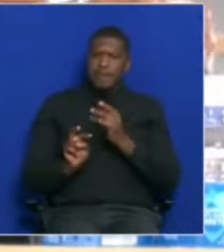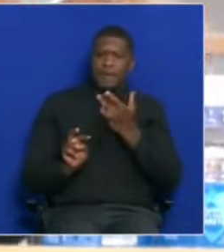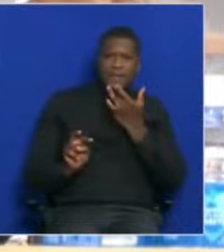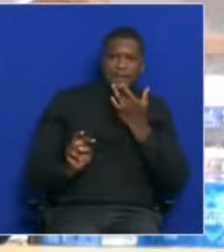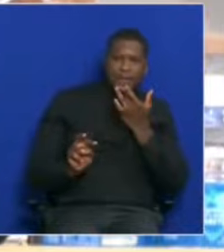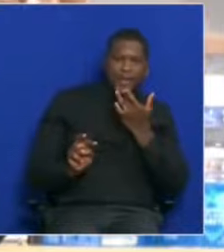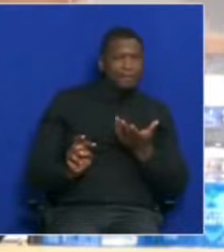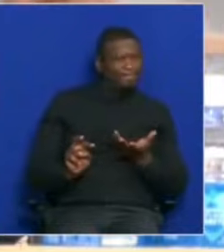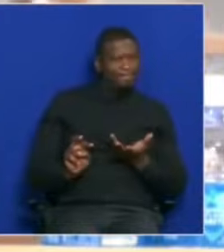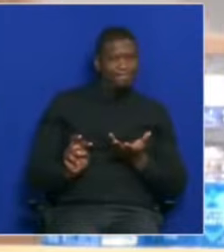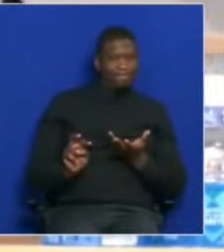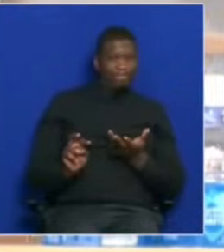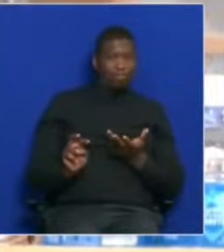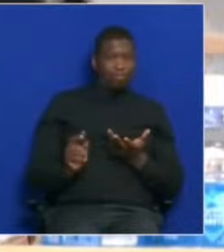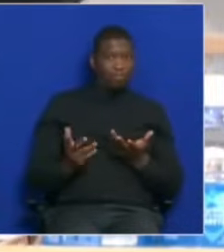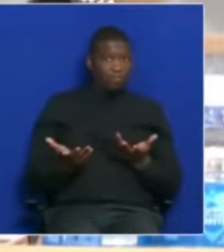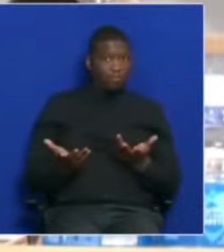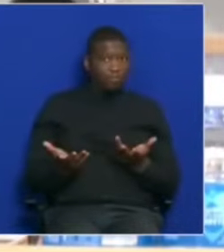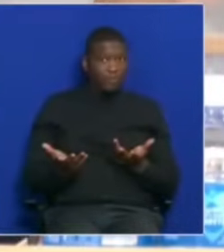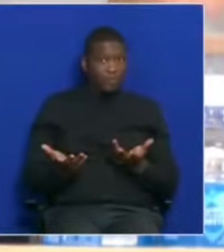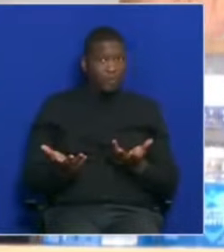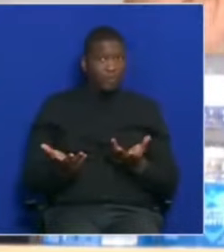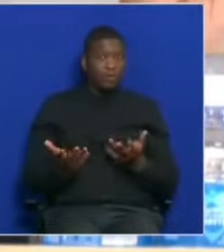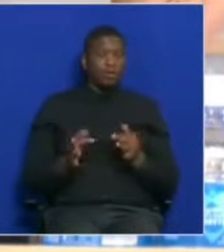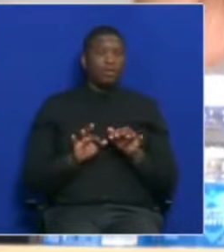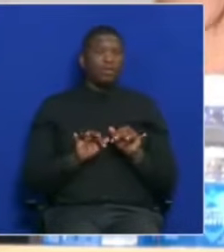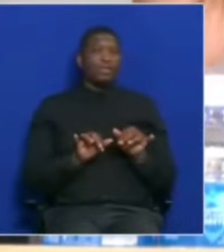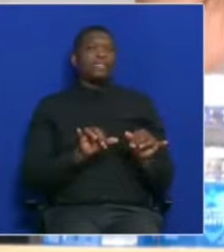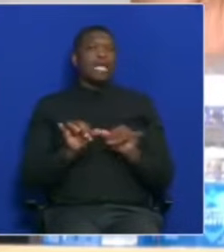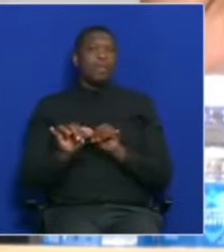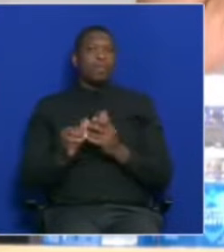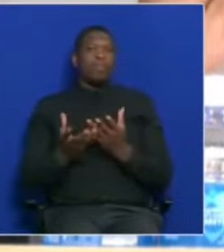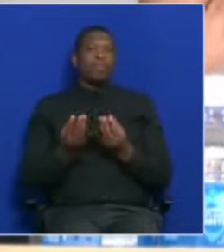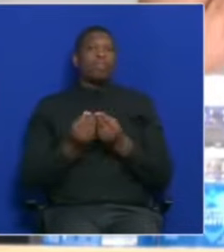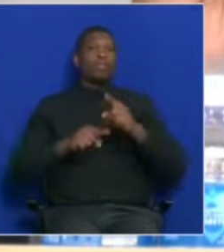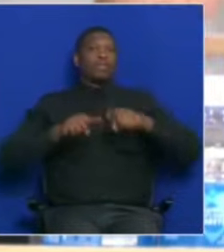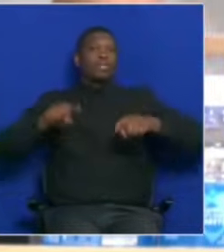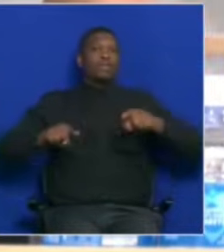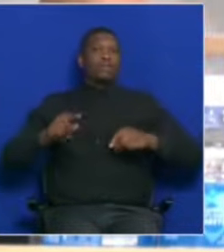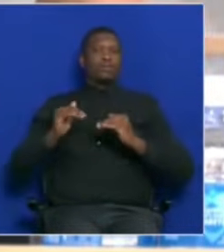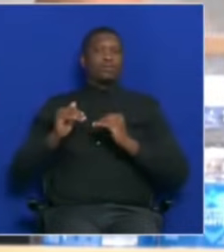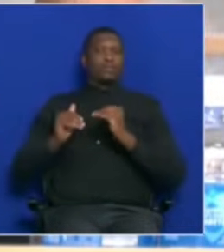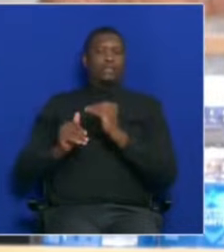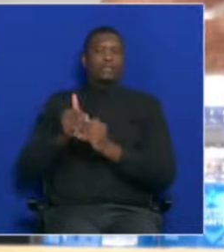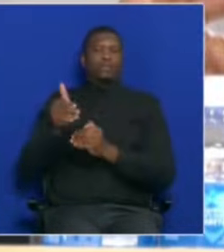you like. The same for all the various stages that she must authorize.